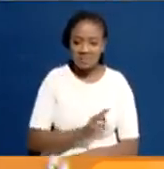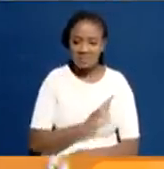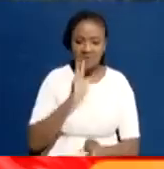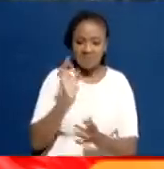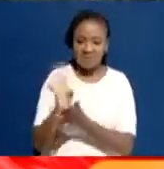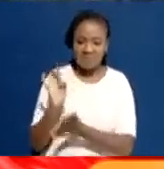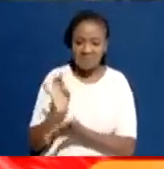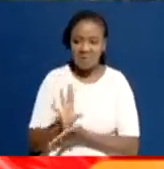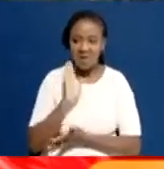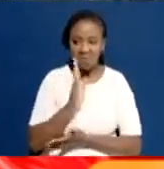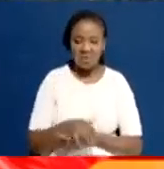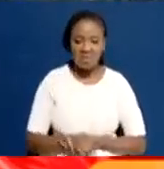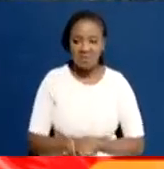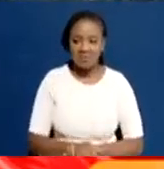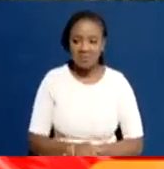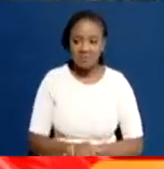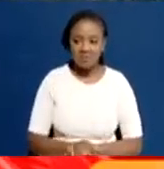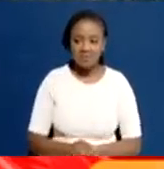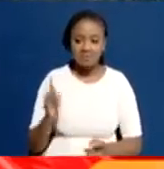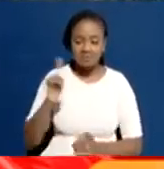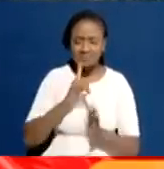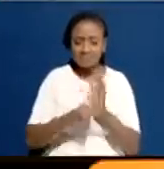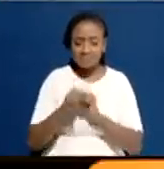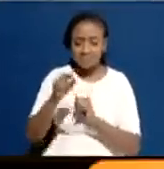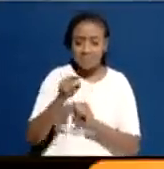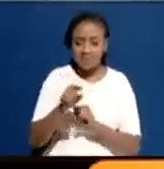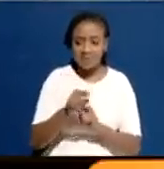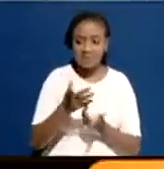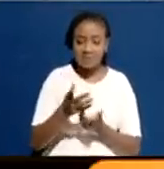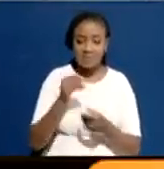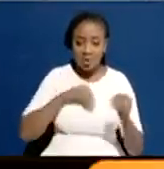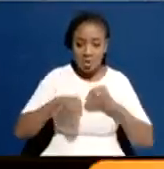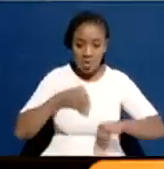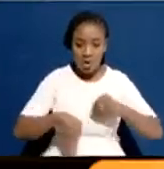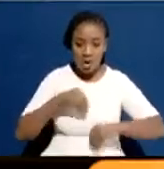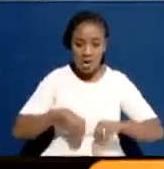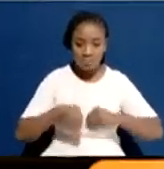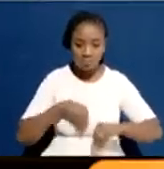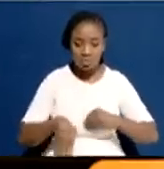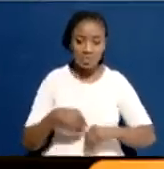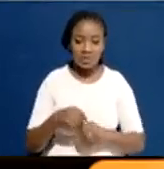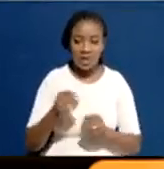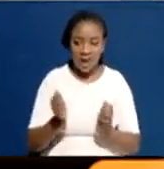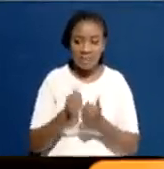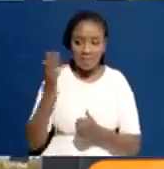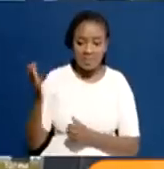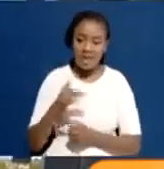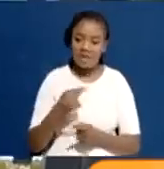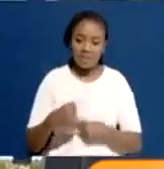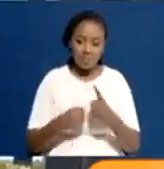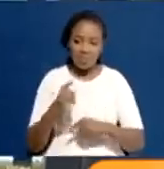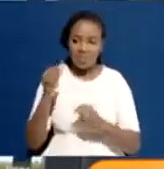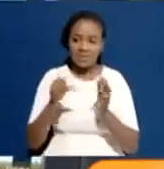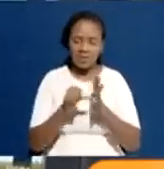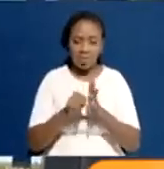KRA. According to the president, the wanton corruption at the Times Tower-based Revenue Authority is to blame for the